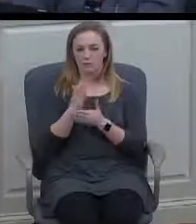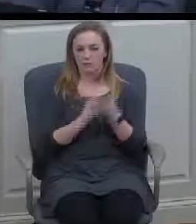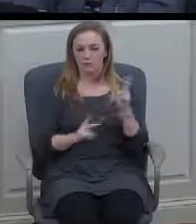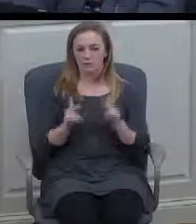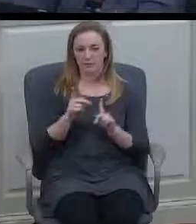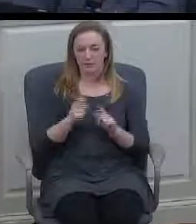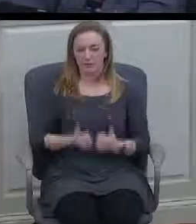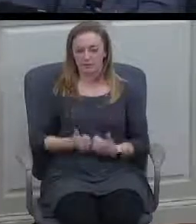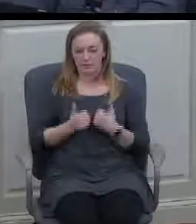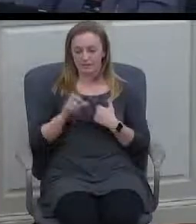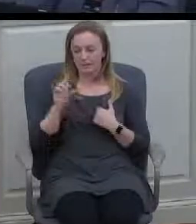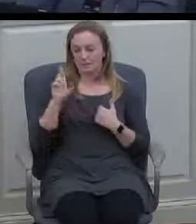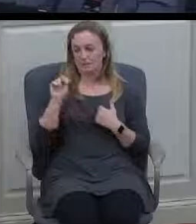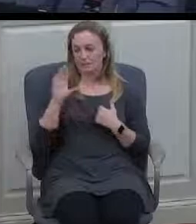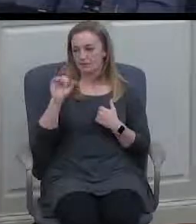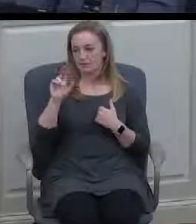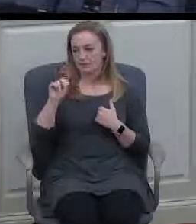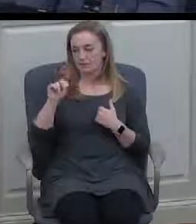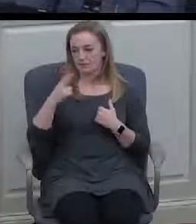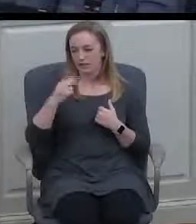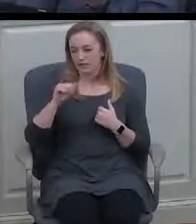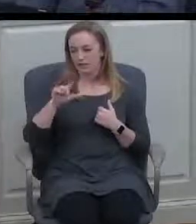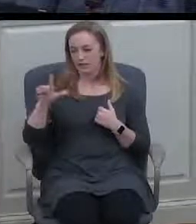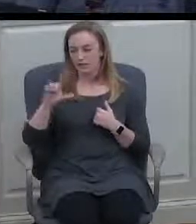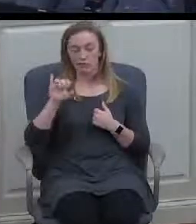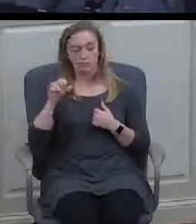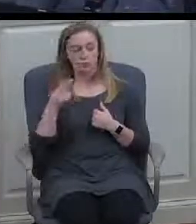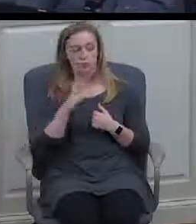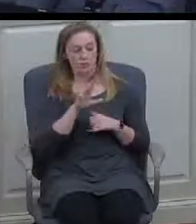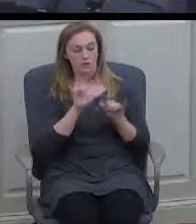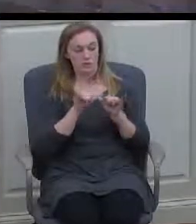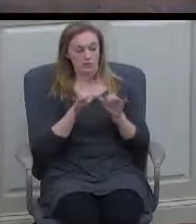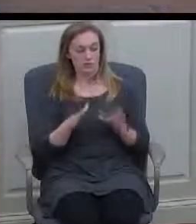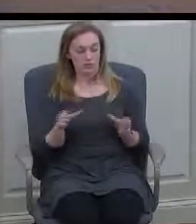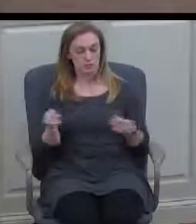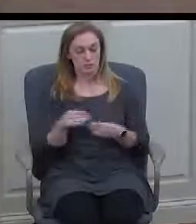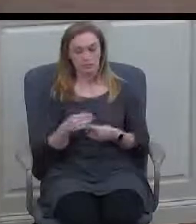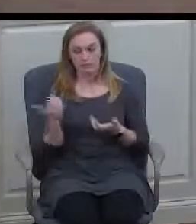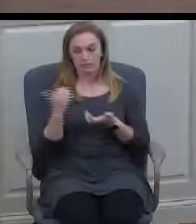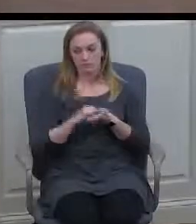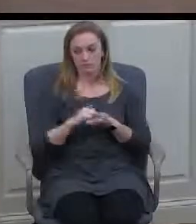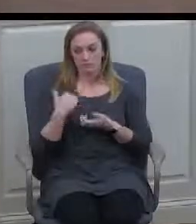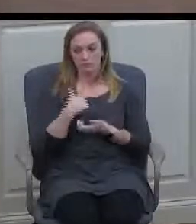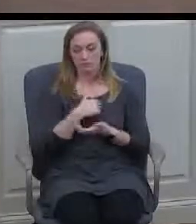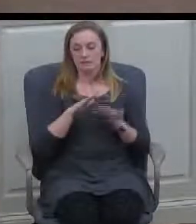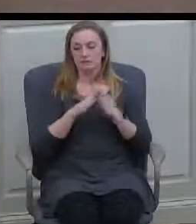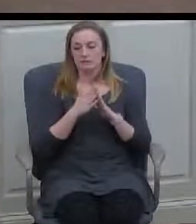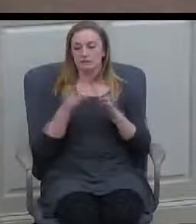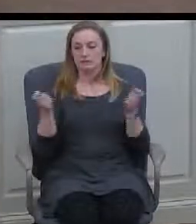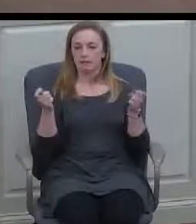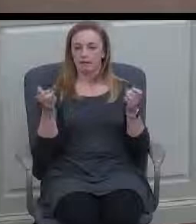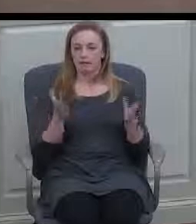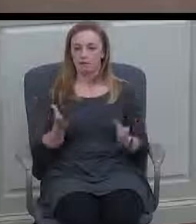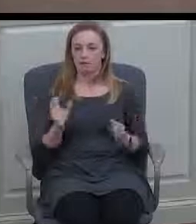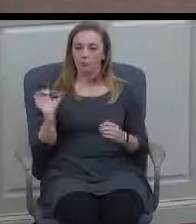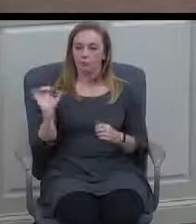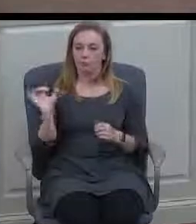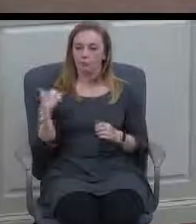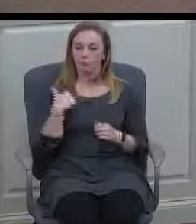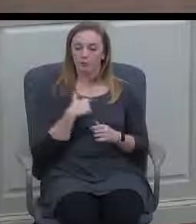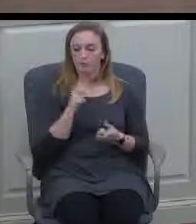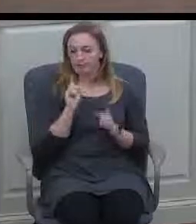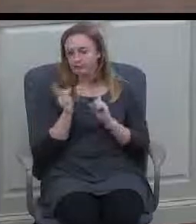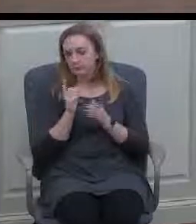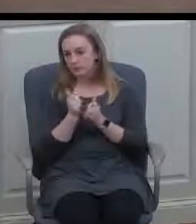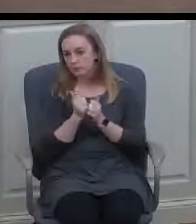Duncan Hill. Josh, the city engineer's office, has been working with us, the city manager. We've talked to some of